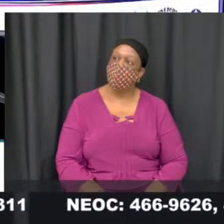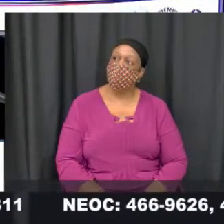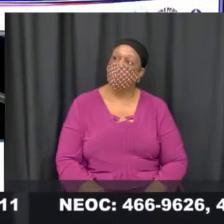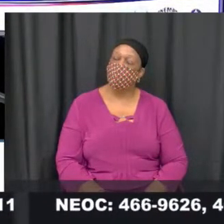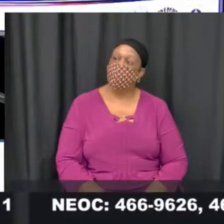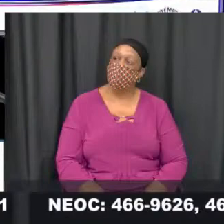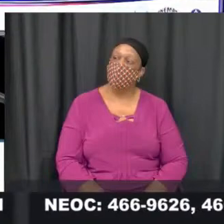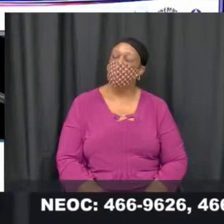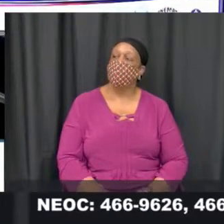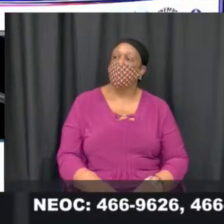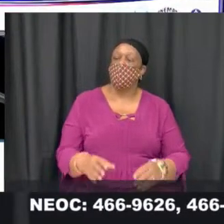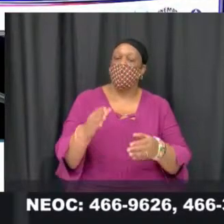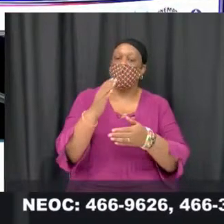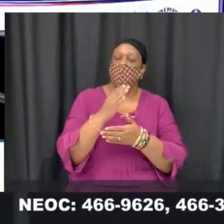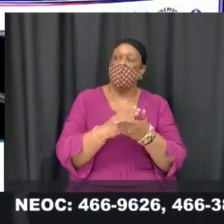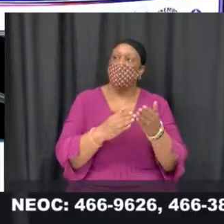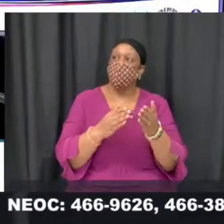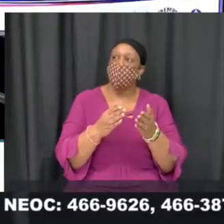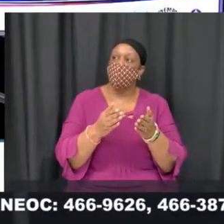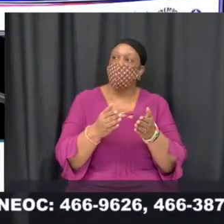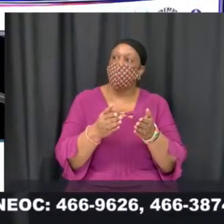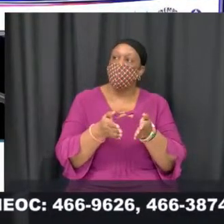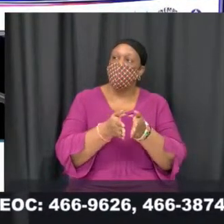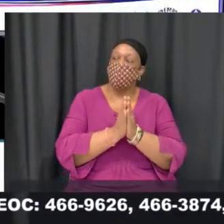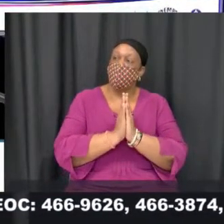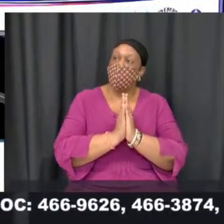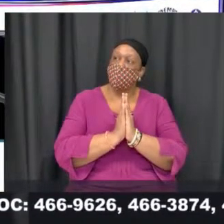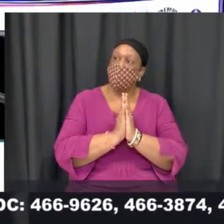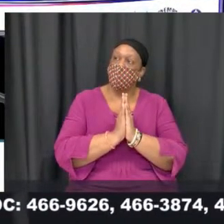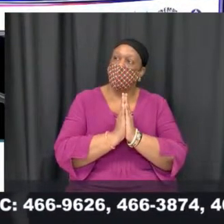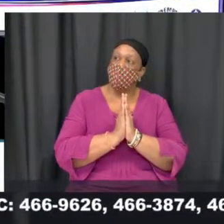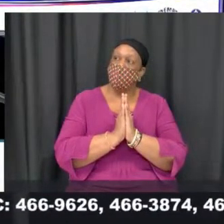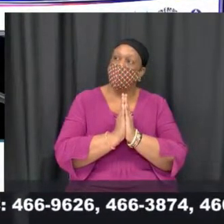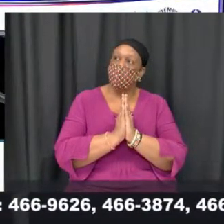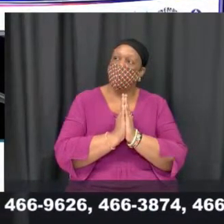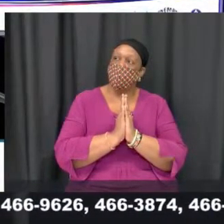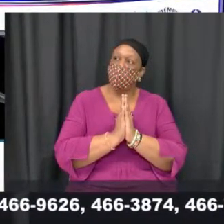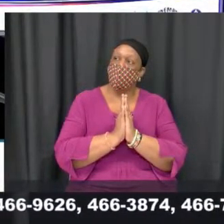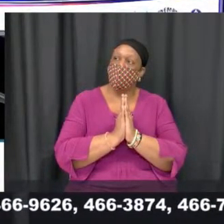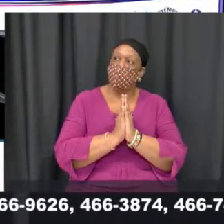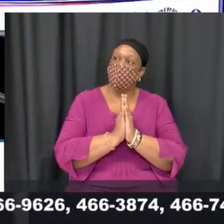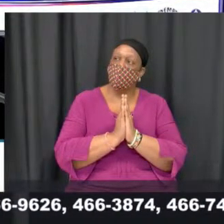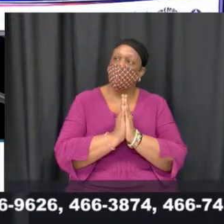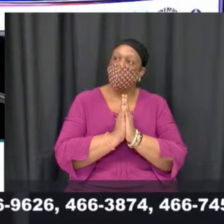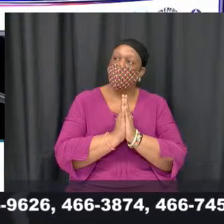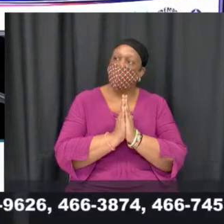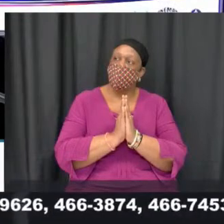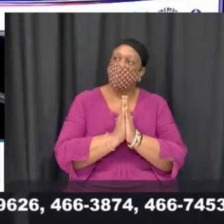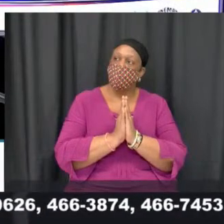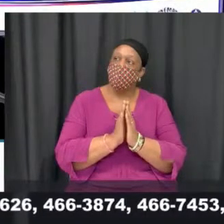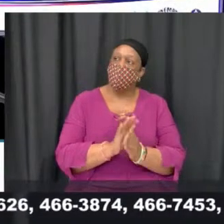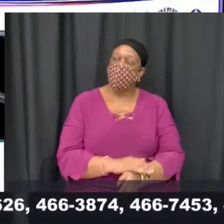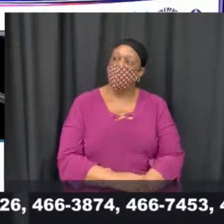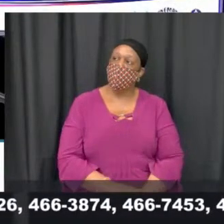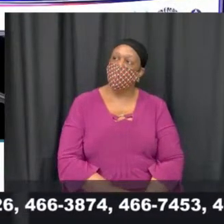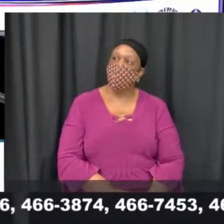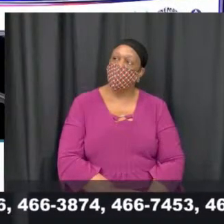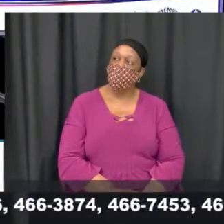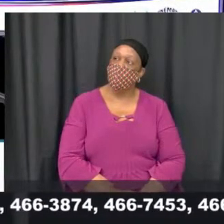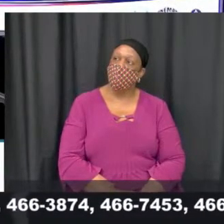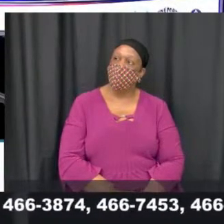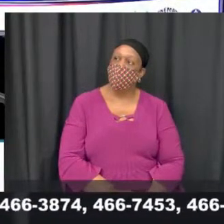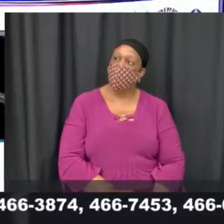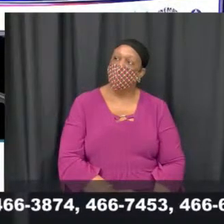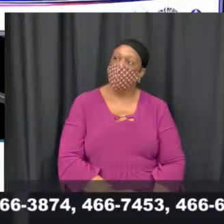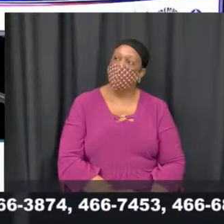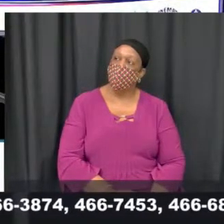Union Regulatory Agency will not approve the AstraZeneca vaccine manufactured in